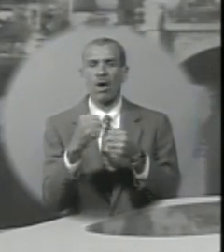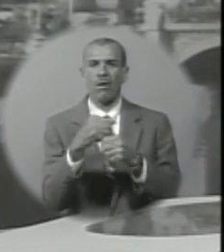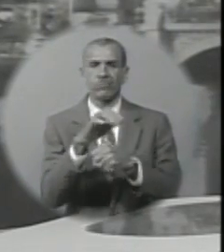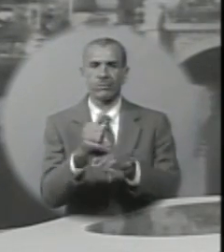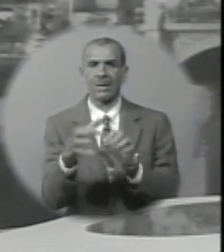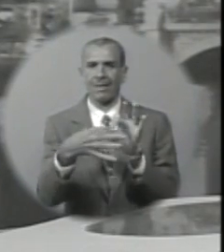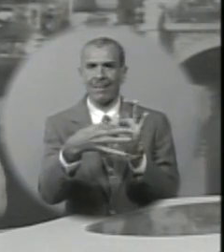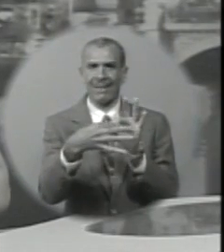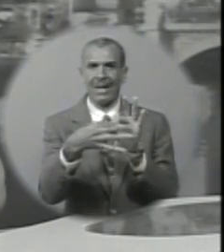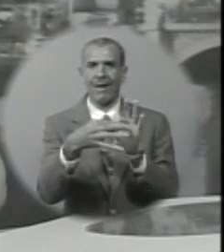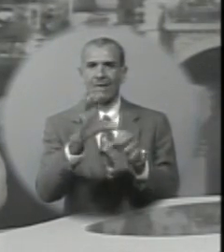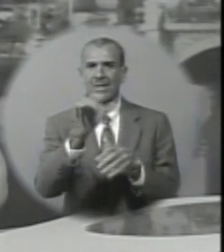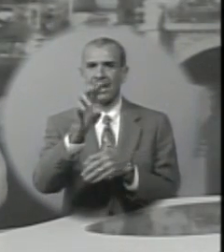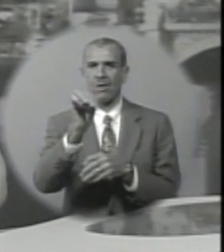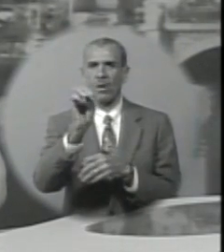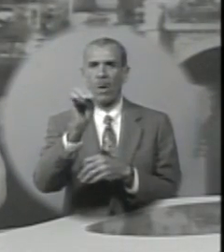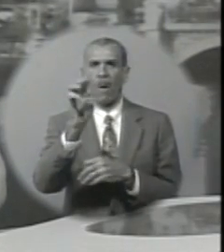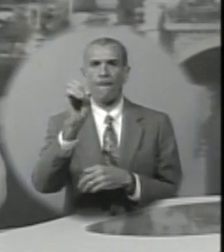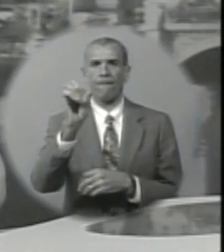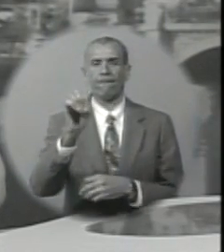CARICOM.